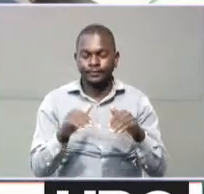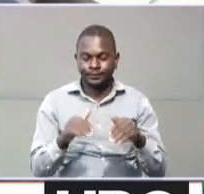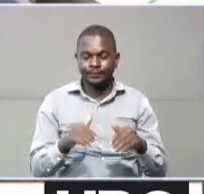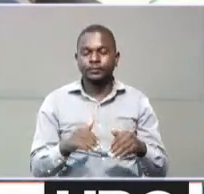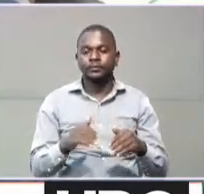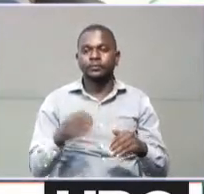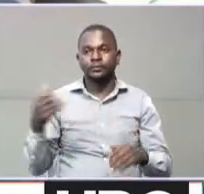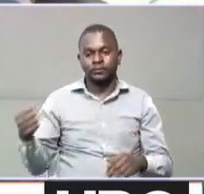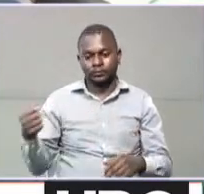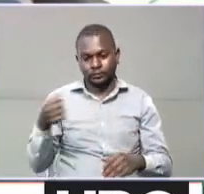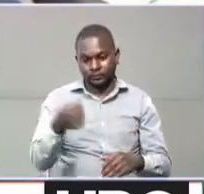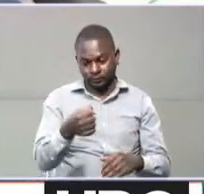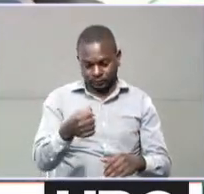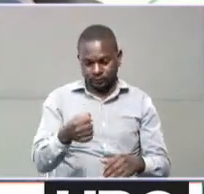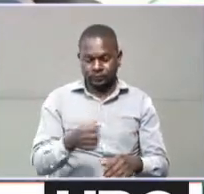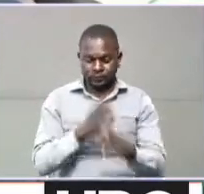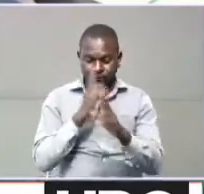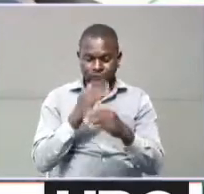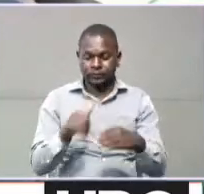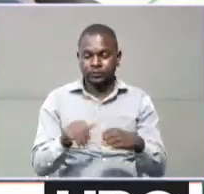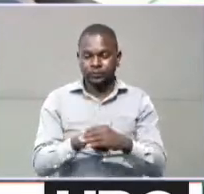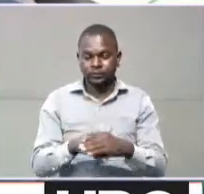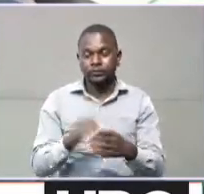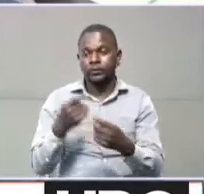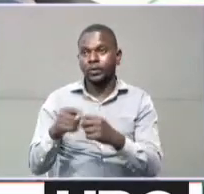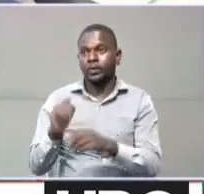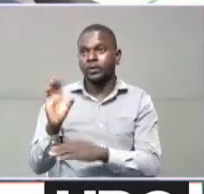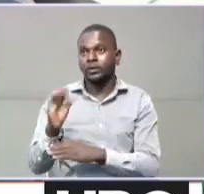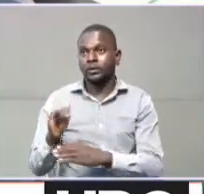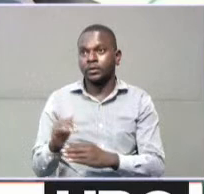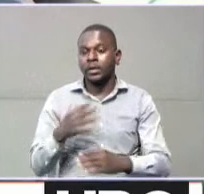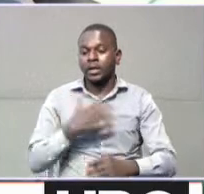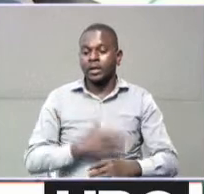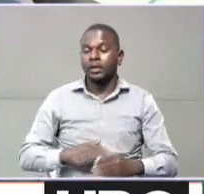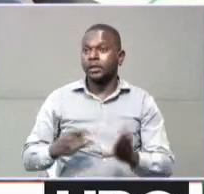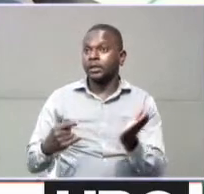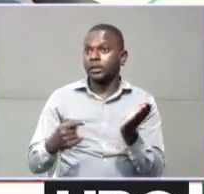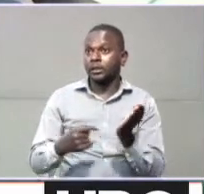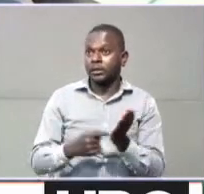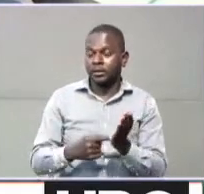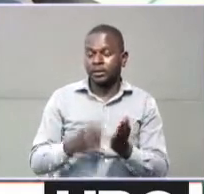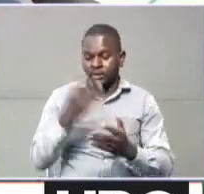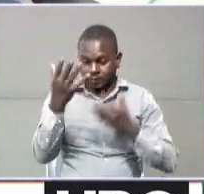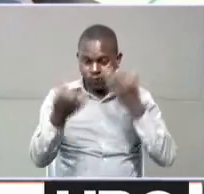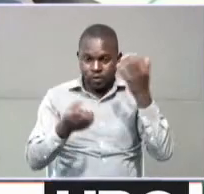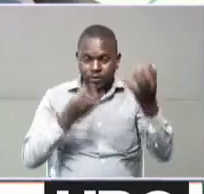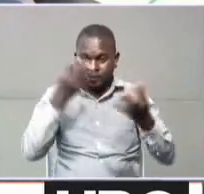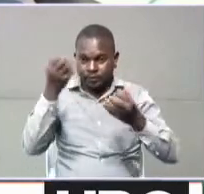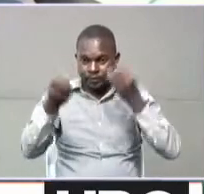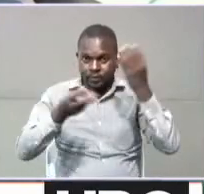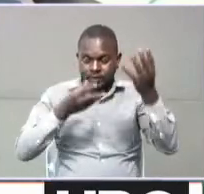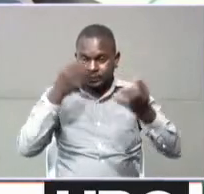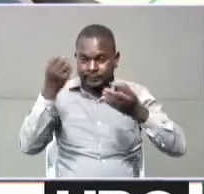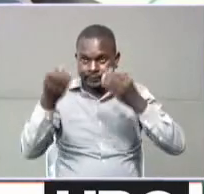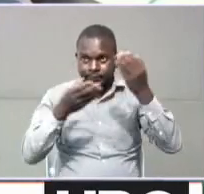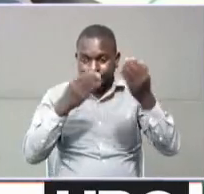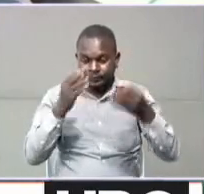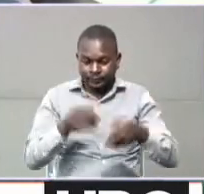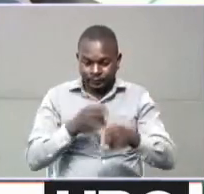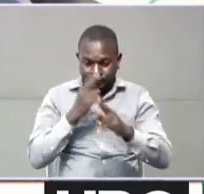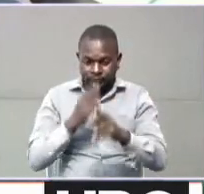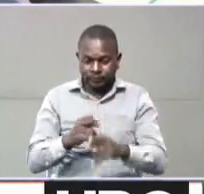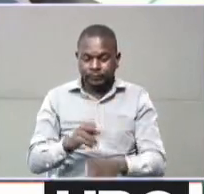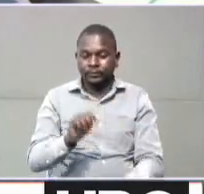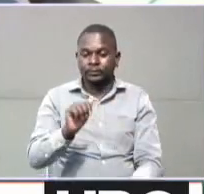i designate the following honourable members to the committee on science technology and innovation honourable